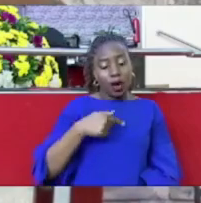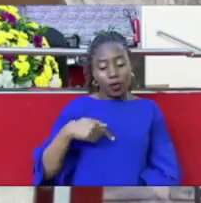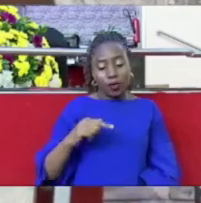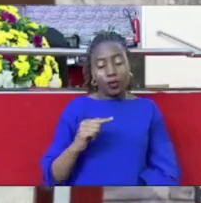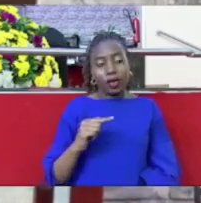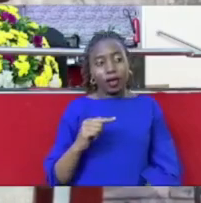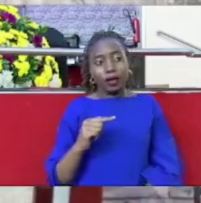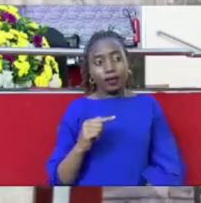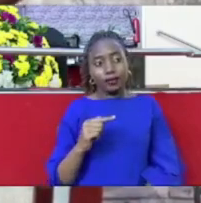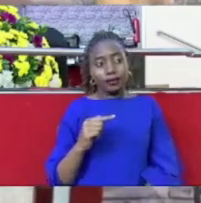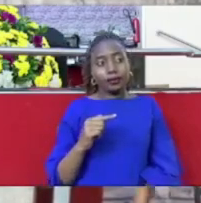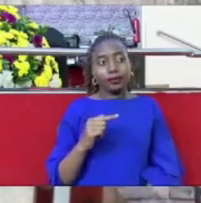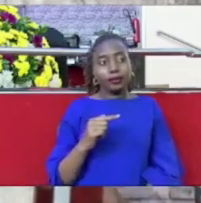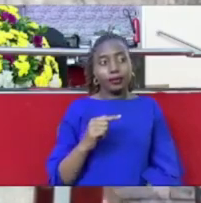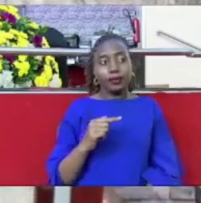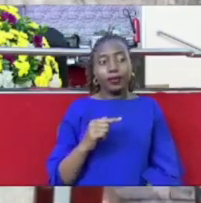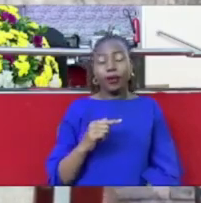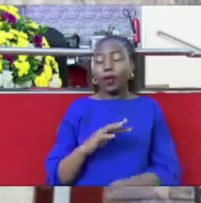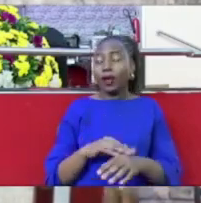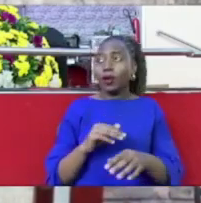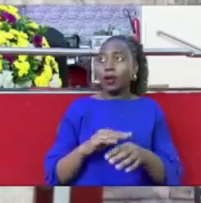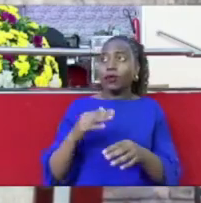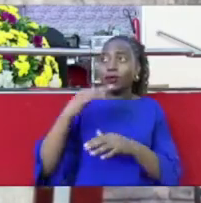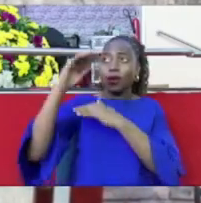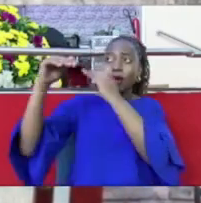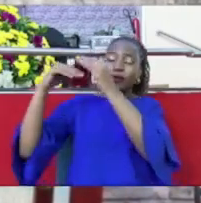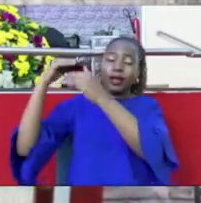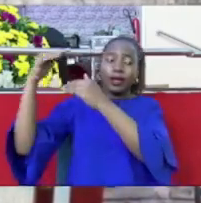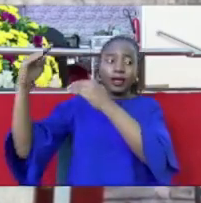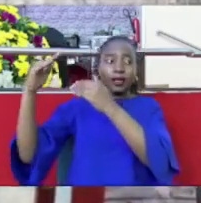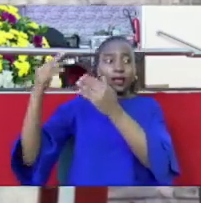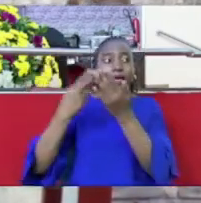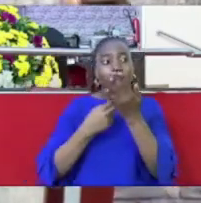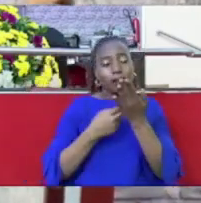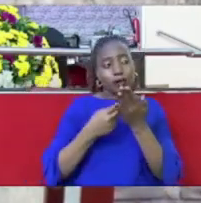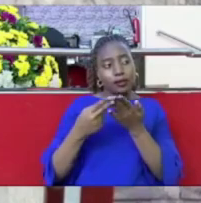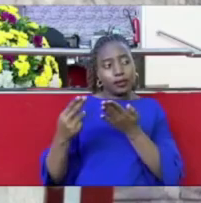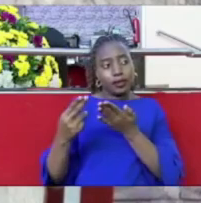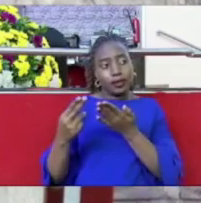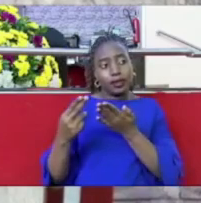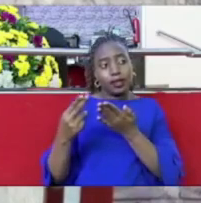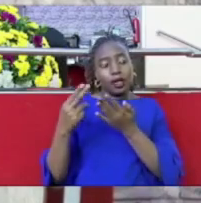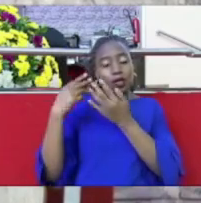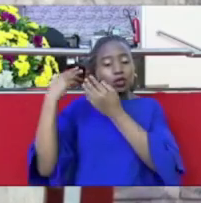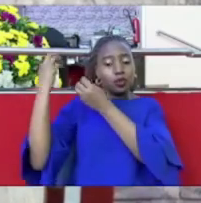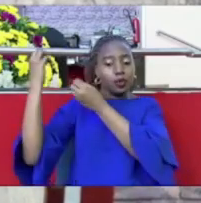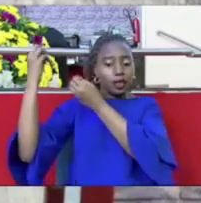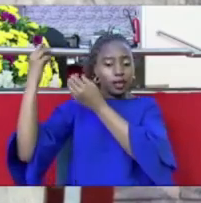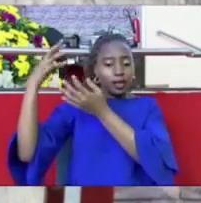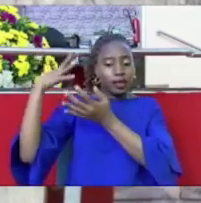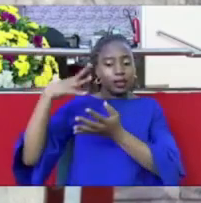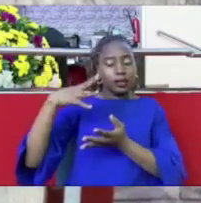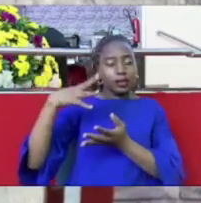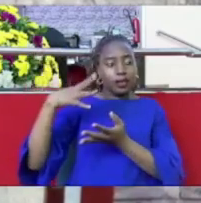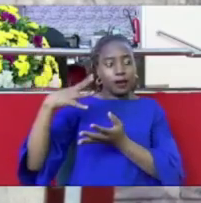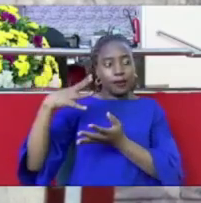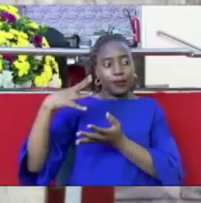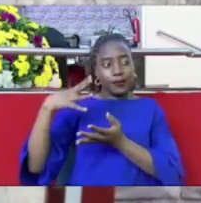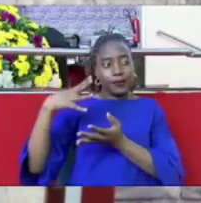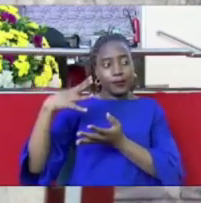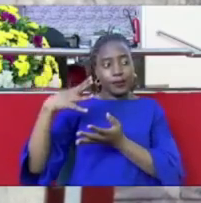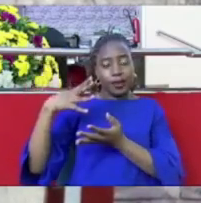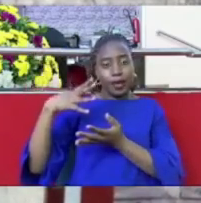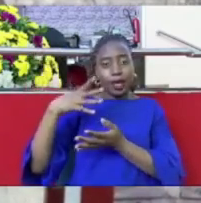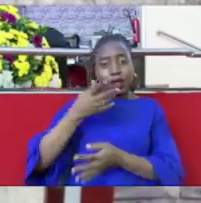evoking heavenly divinity. Tunaomba kwamba uungu wa binguni to be released, uachiliwe, so